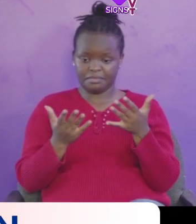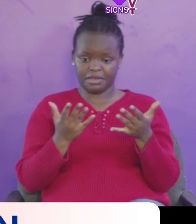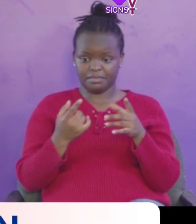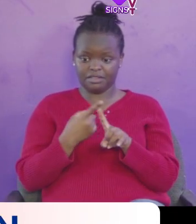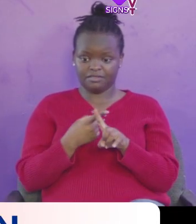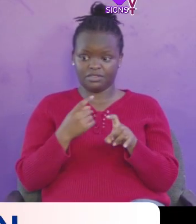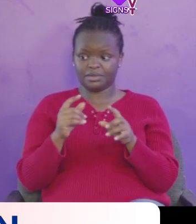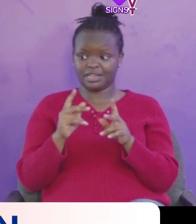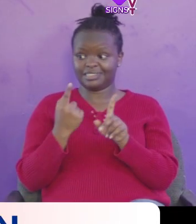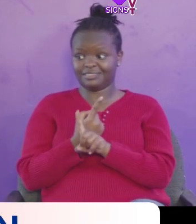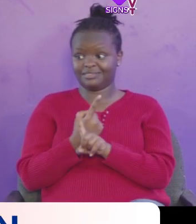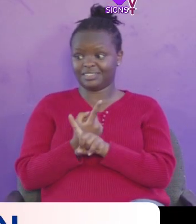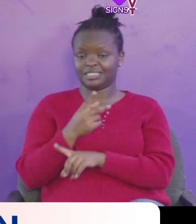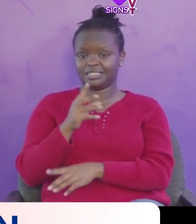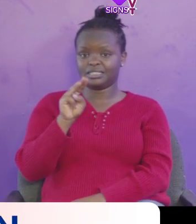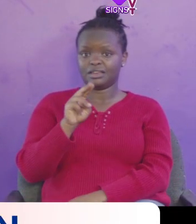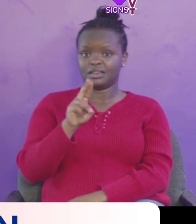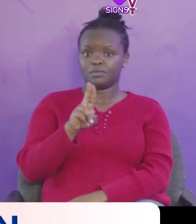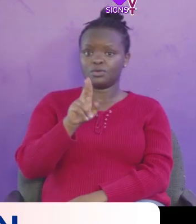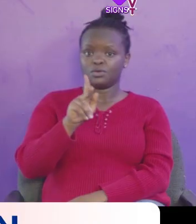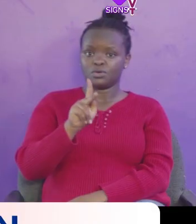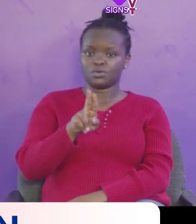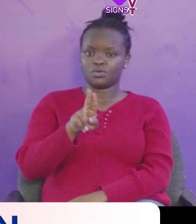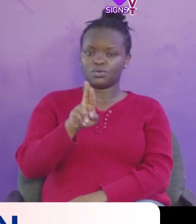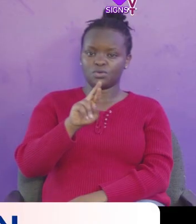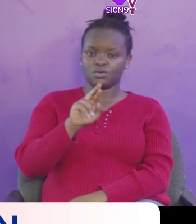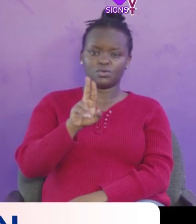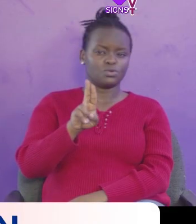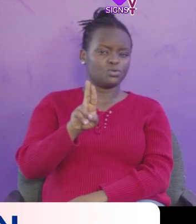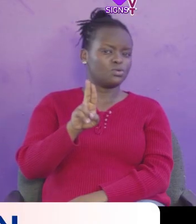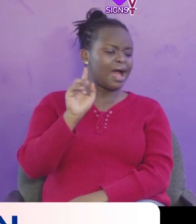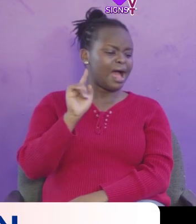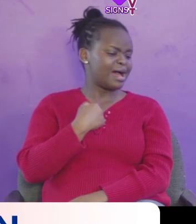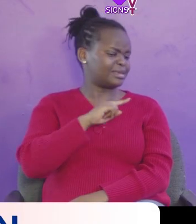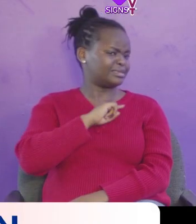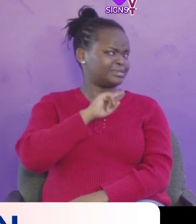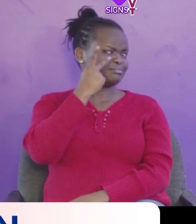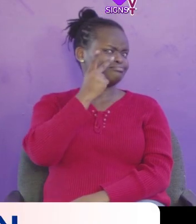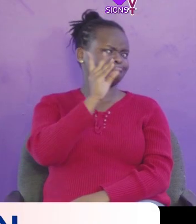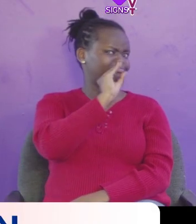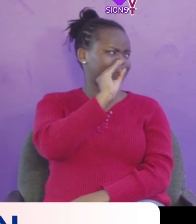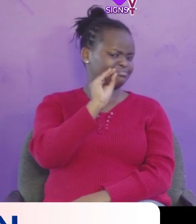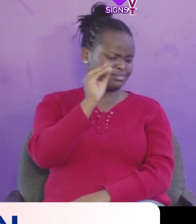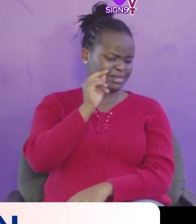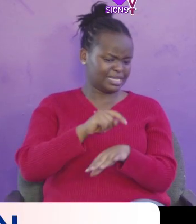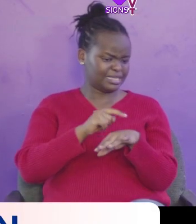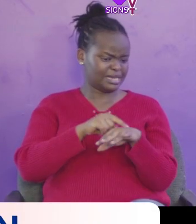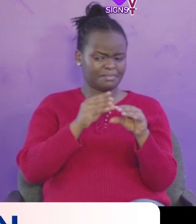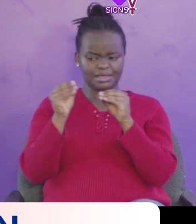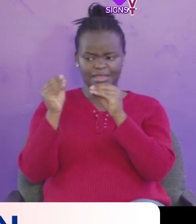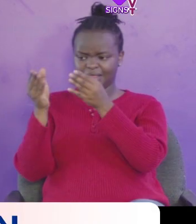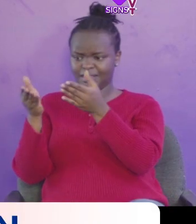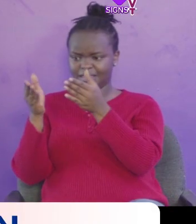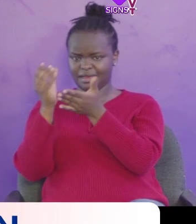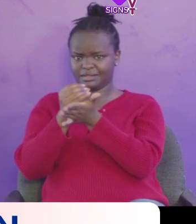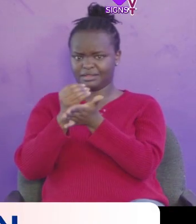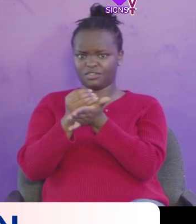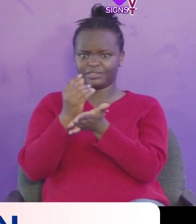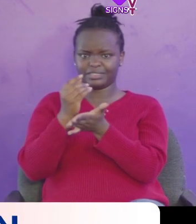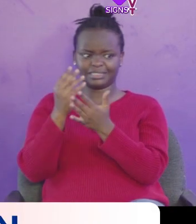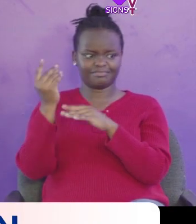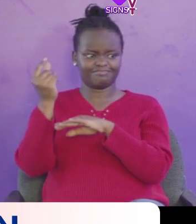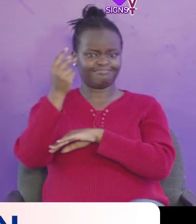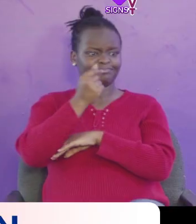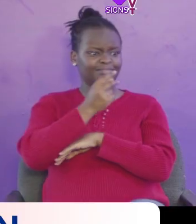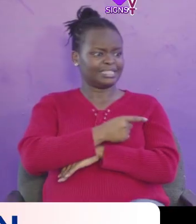different Mukuru. In fact, even tumekuwa kwa ofisi all through. Hata we did